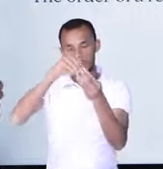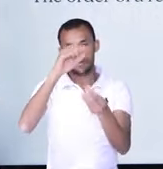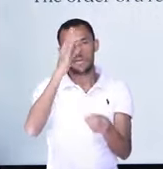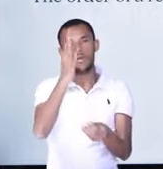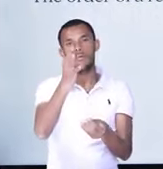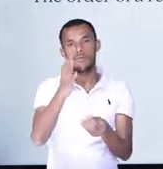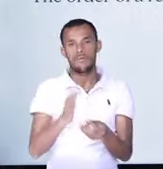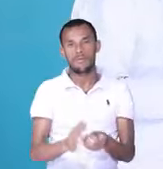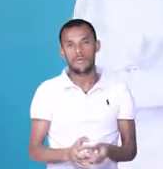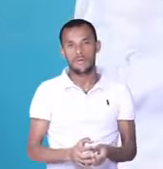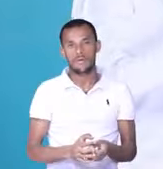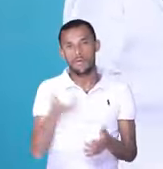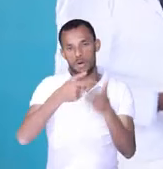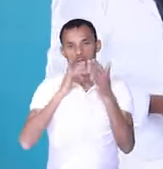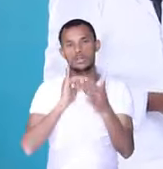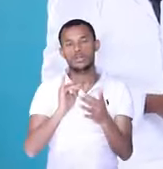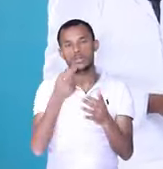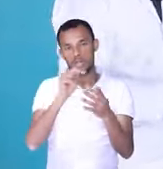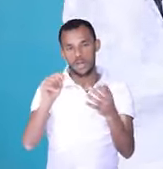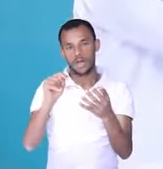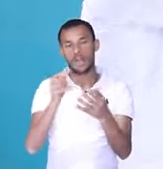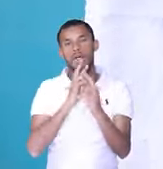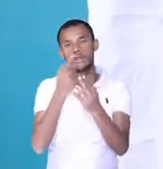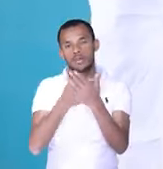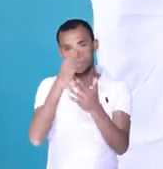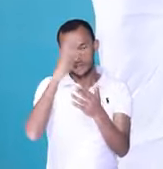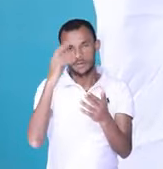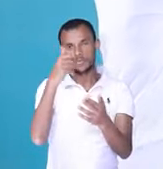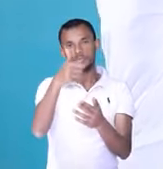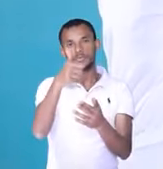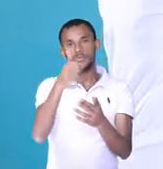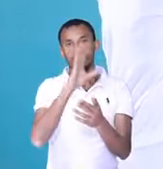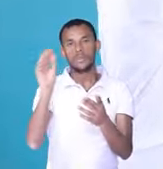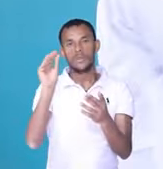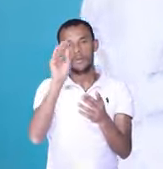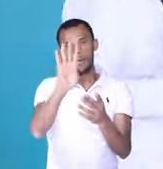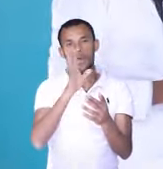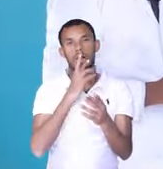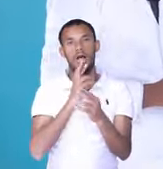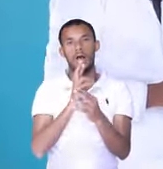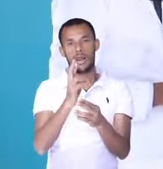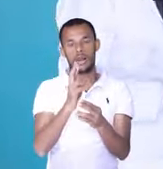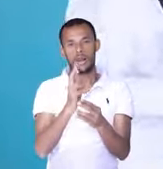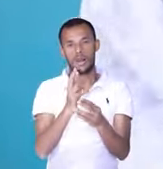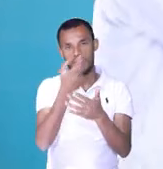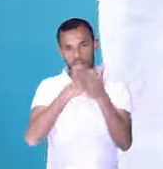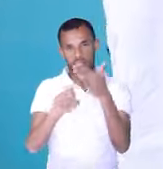F. What is a reactant in this case? A and B are reactants.